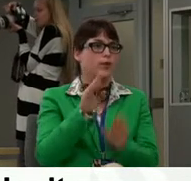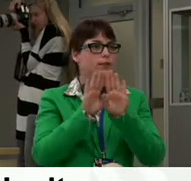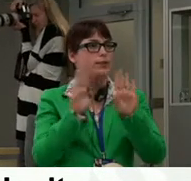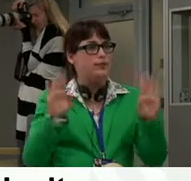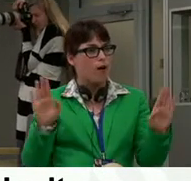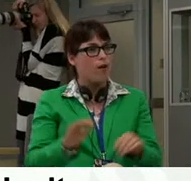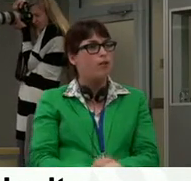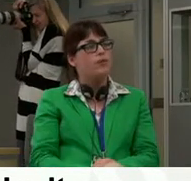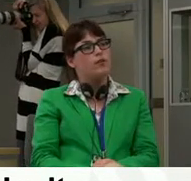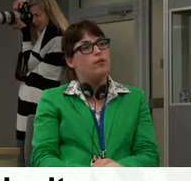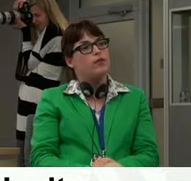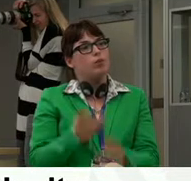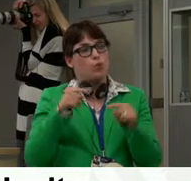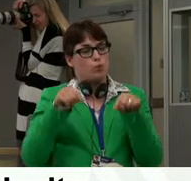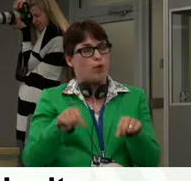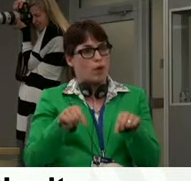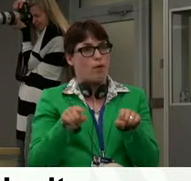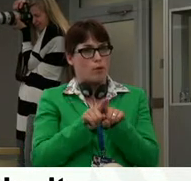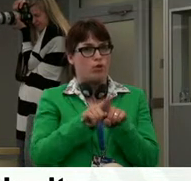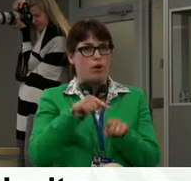the discussions